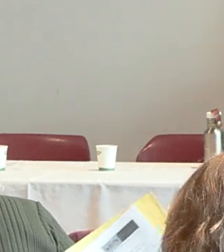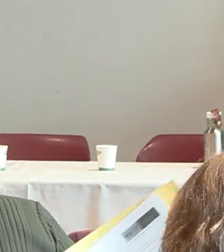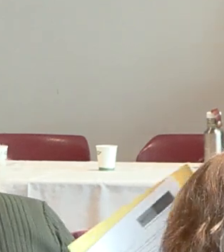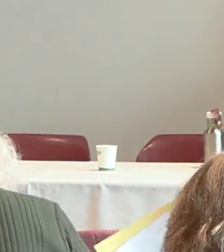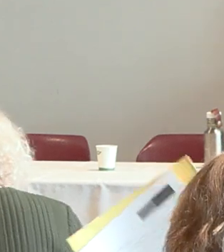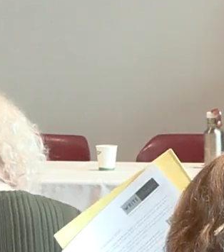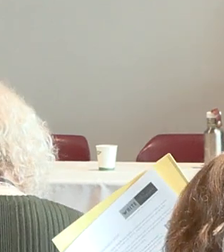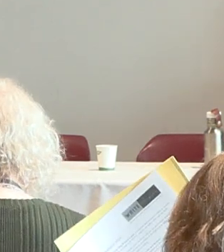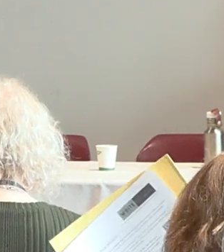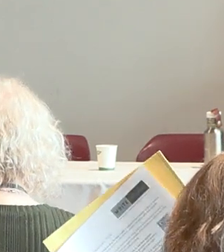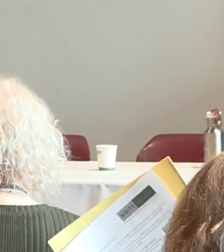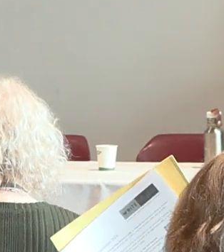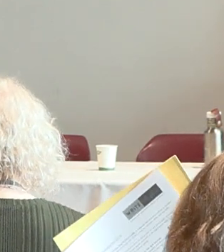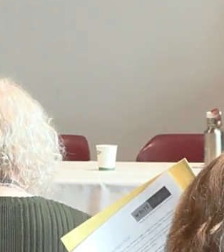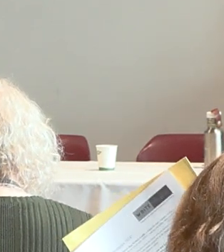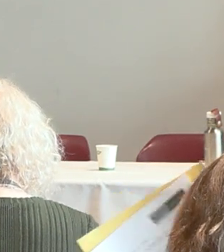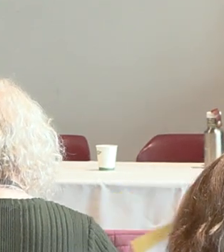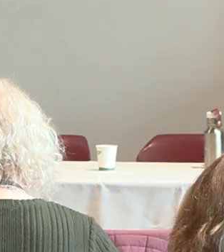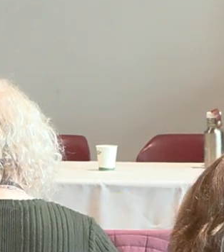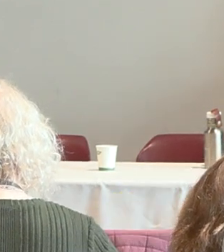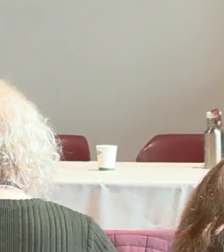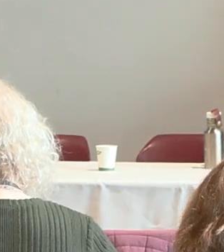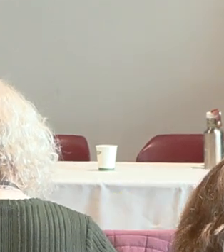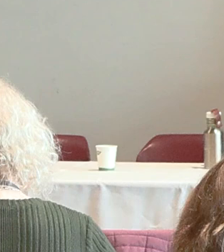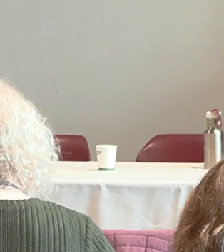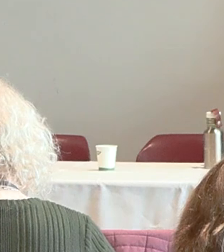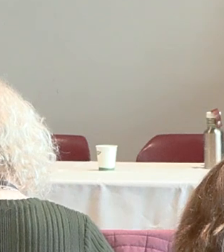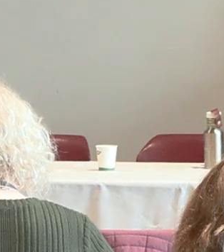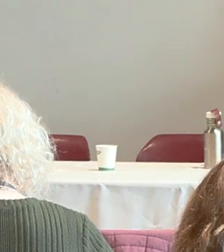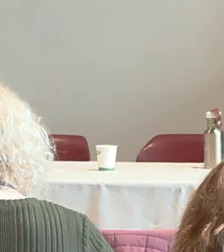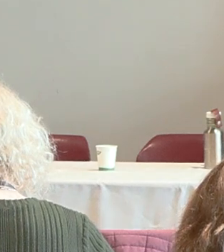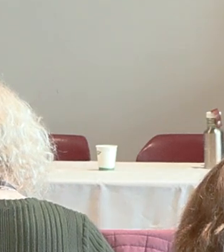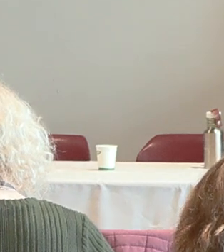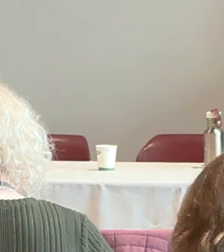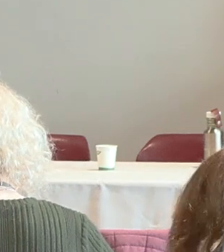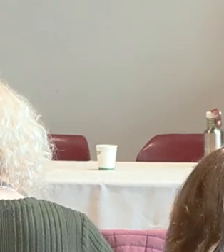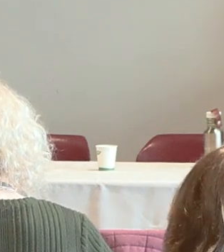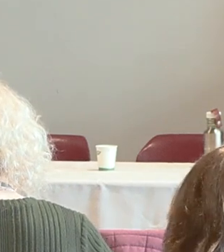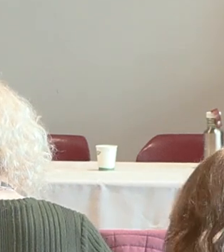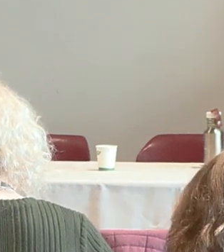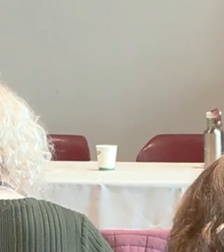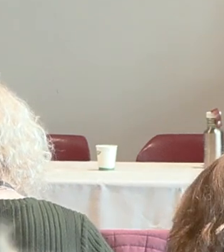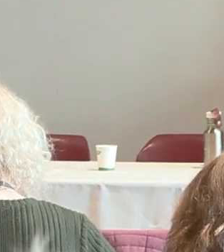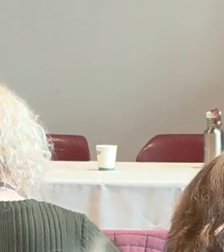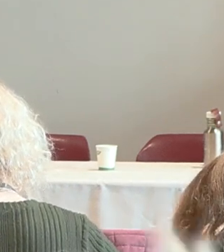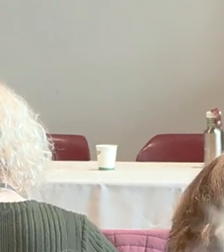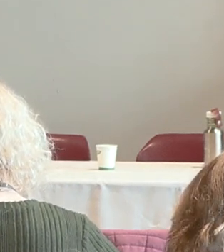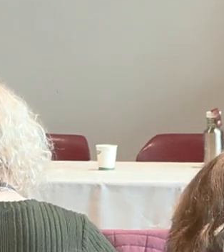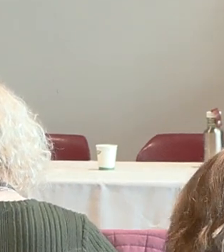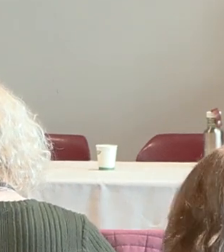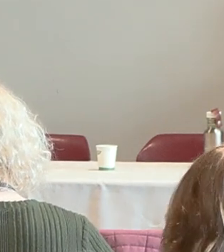here. This conference is brought to you by about 20 volunteers and